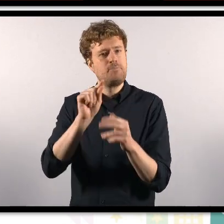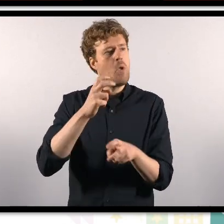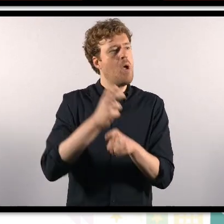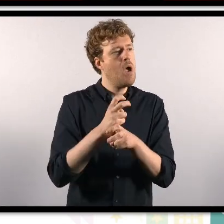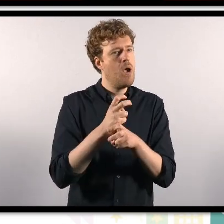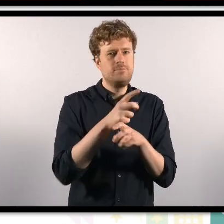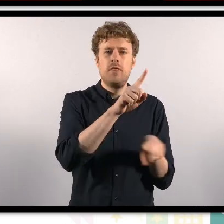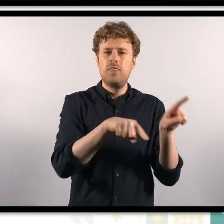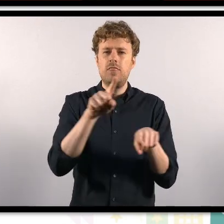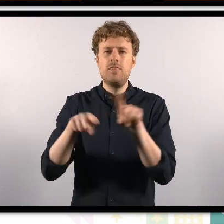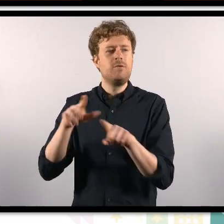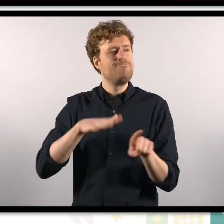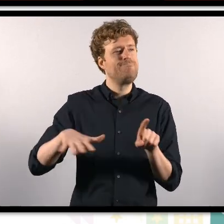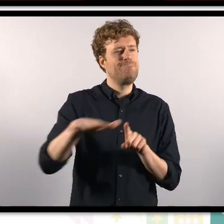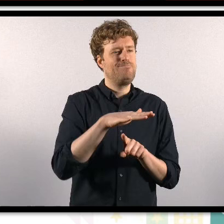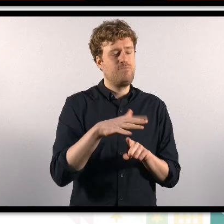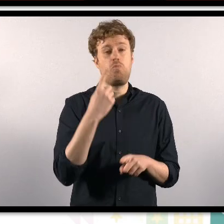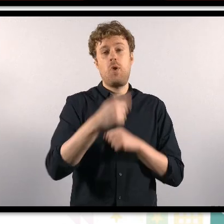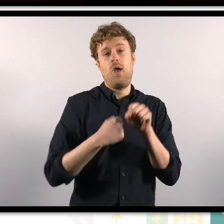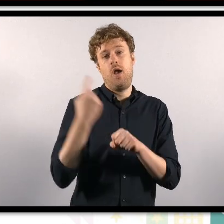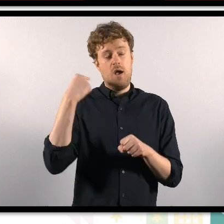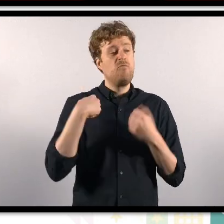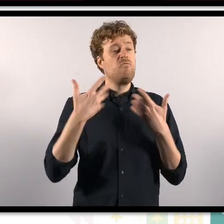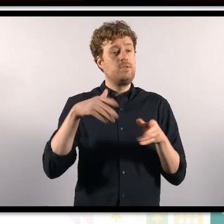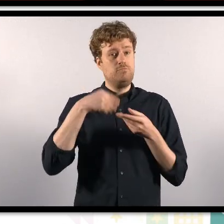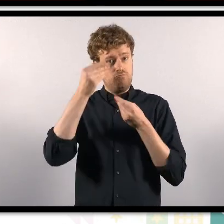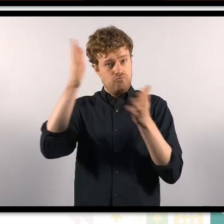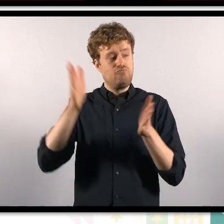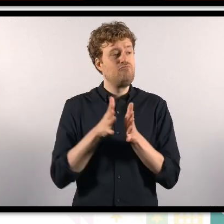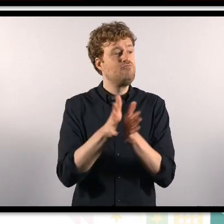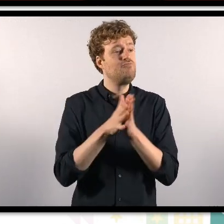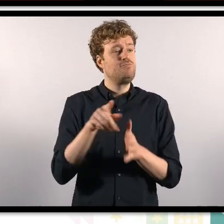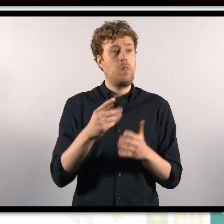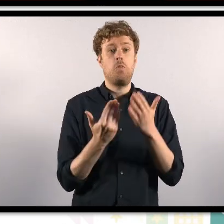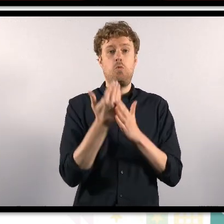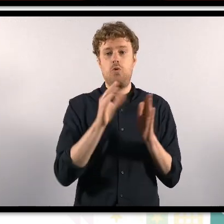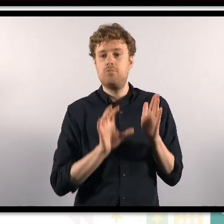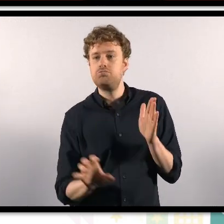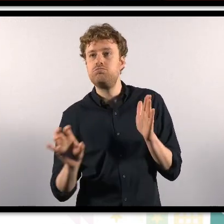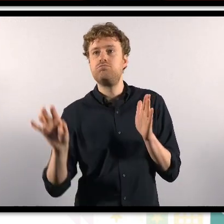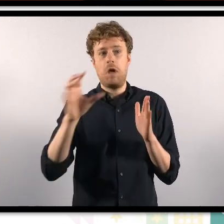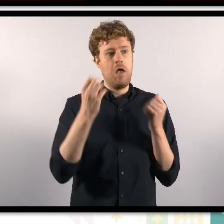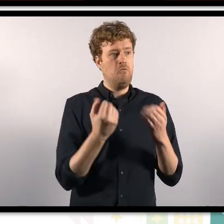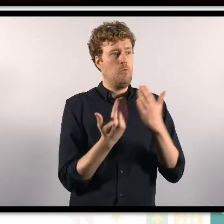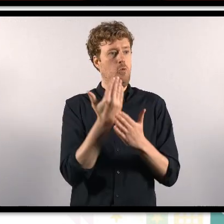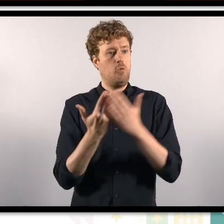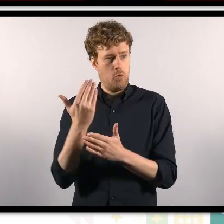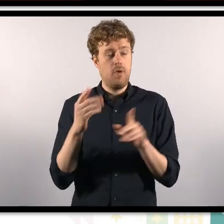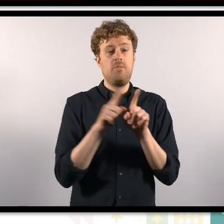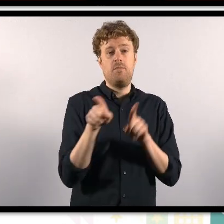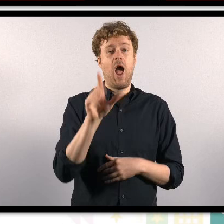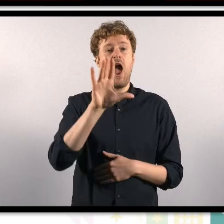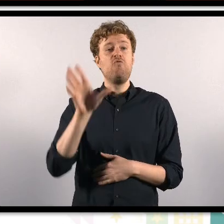maintainer map, Africa was a little bit light on it, and what better way to expand reach is